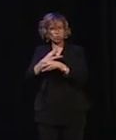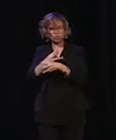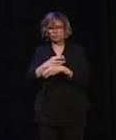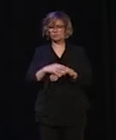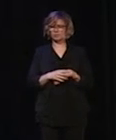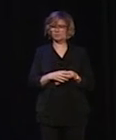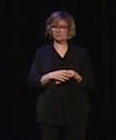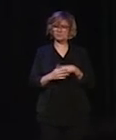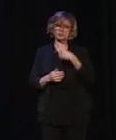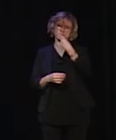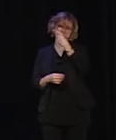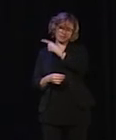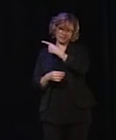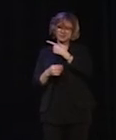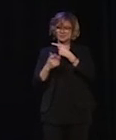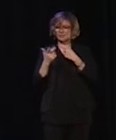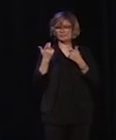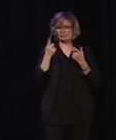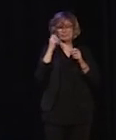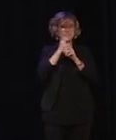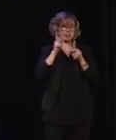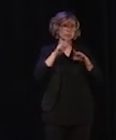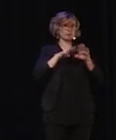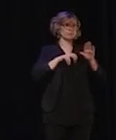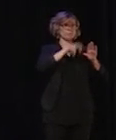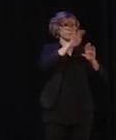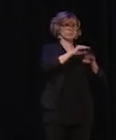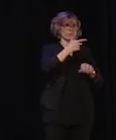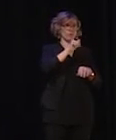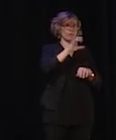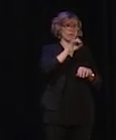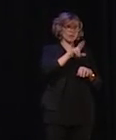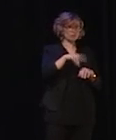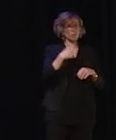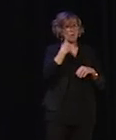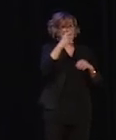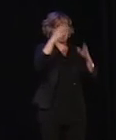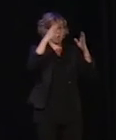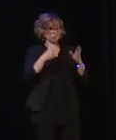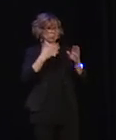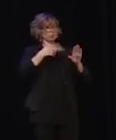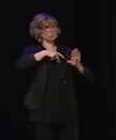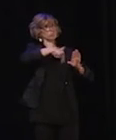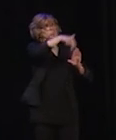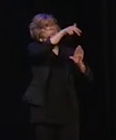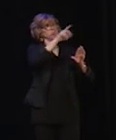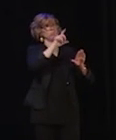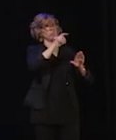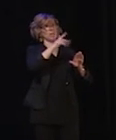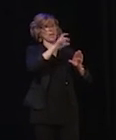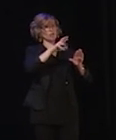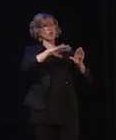And so taking the glacier climber here, you basically have one guy scaling a glacier in a landscape